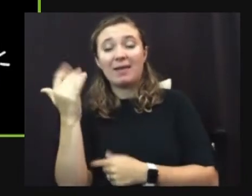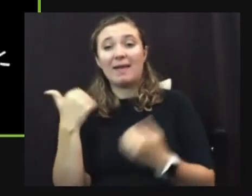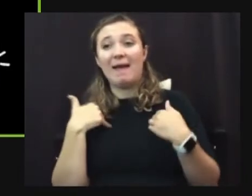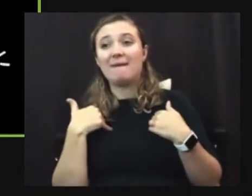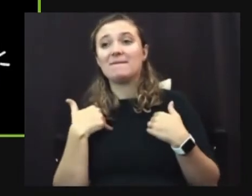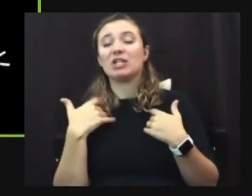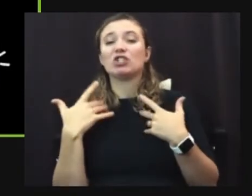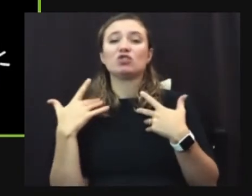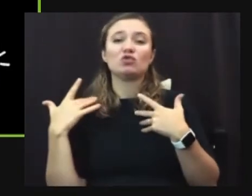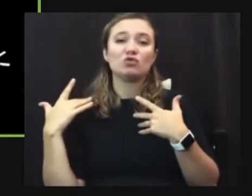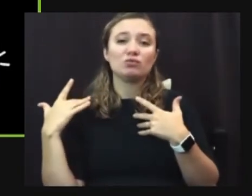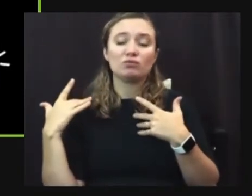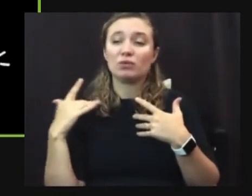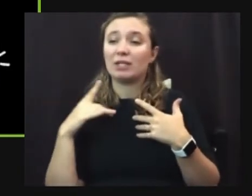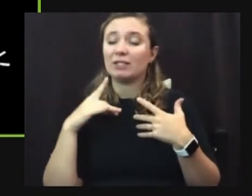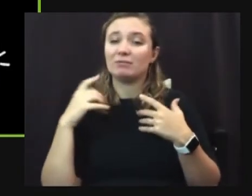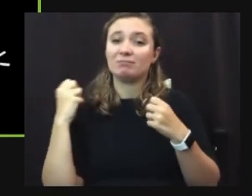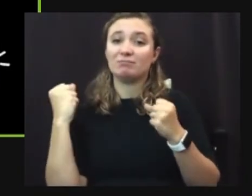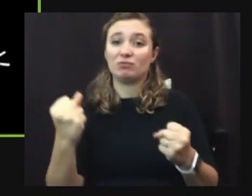empathy.